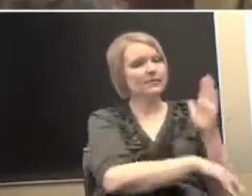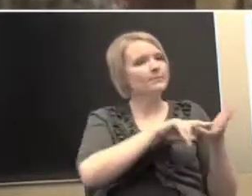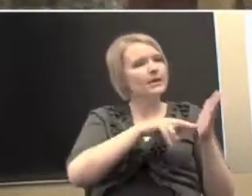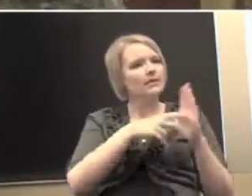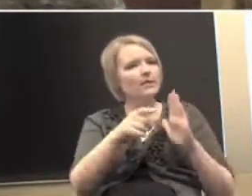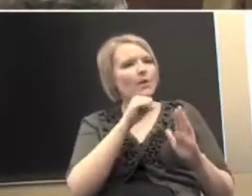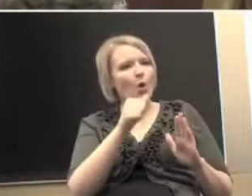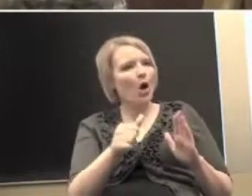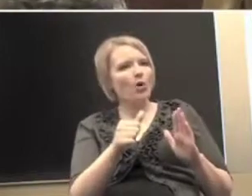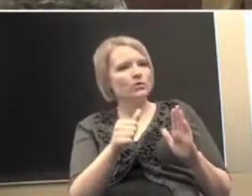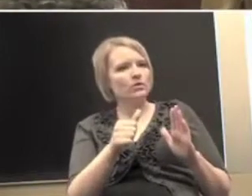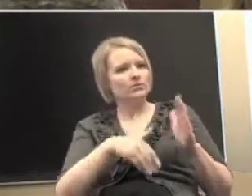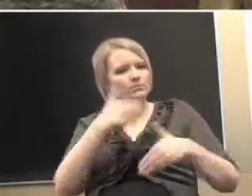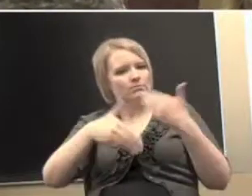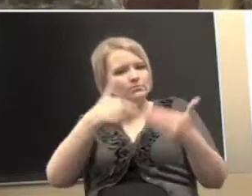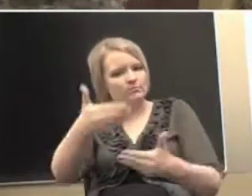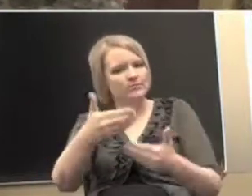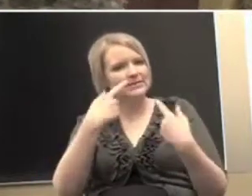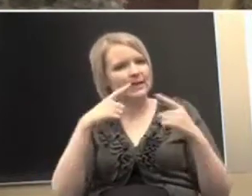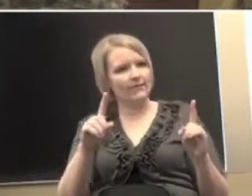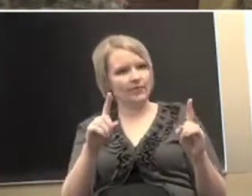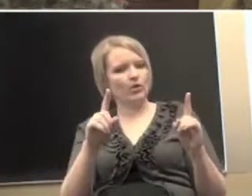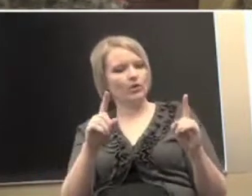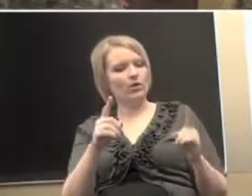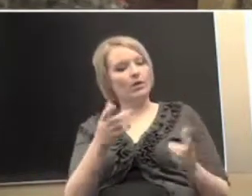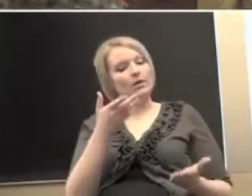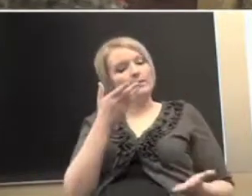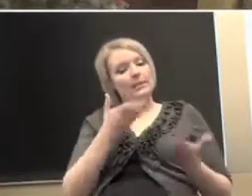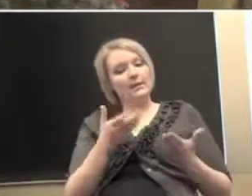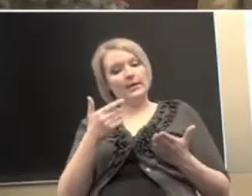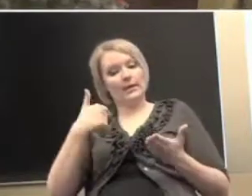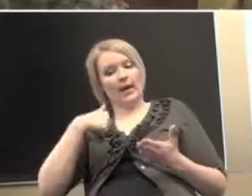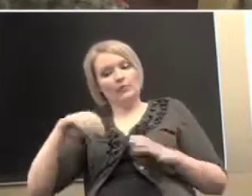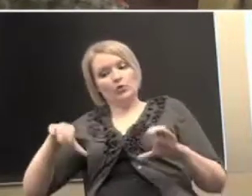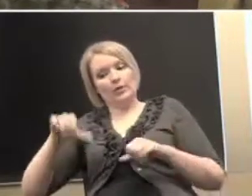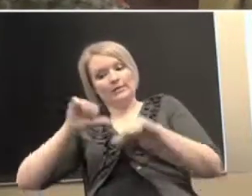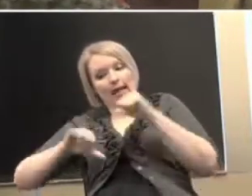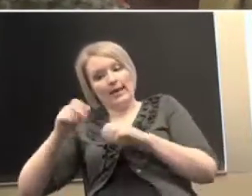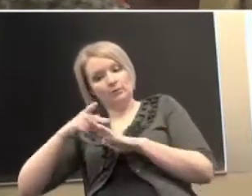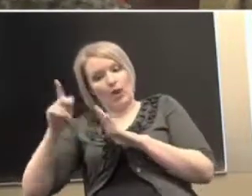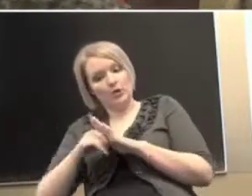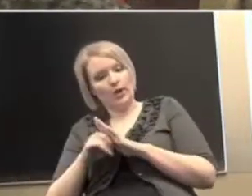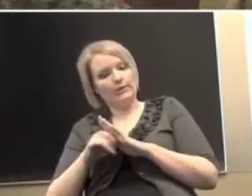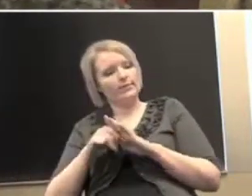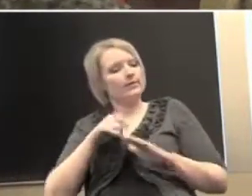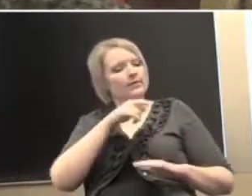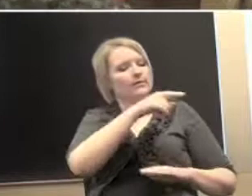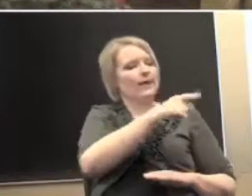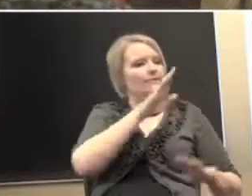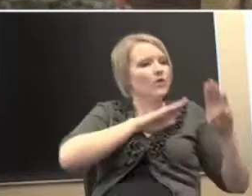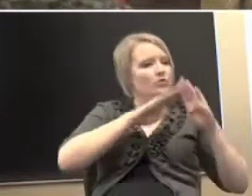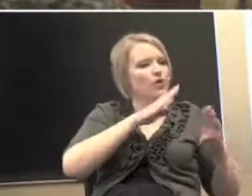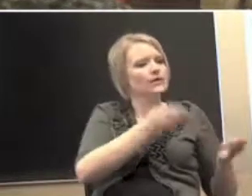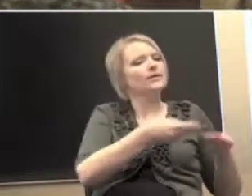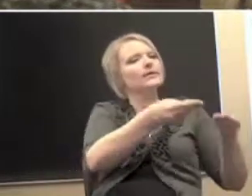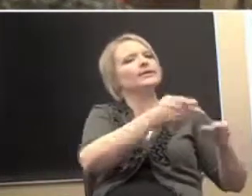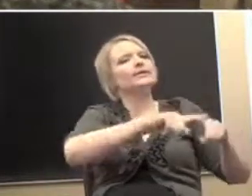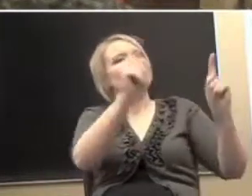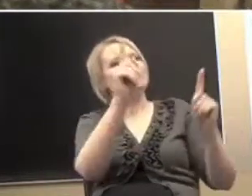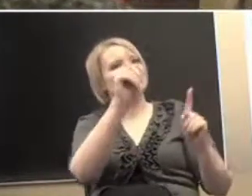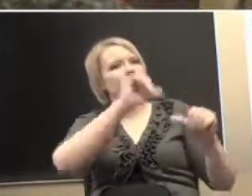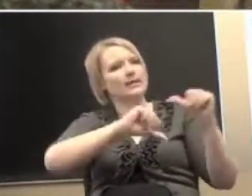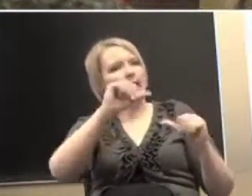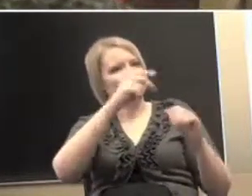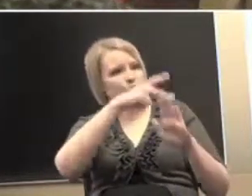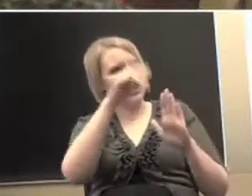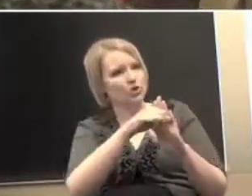giving them the choice of the different bins, and maybe it's not the exact science project they're doing with the other kids, but if they're doing something science related, then your goal is that